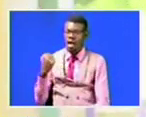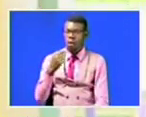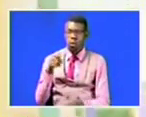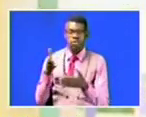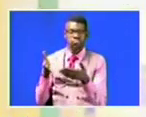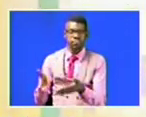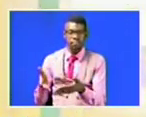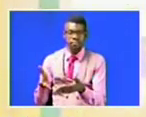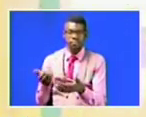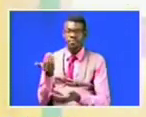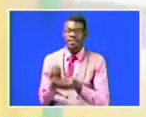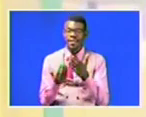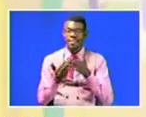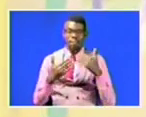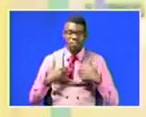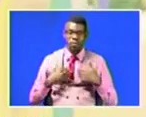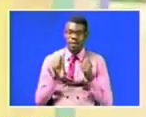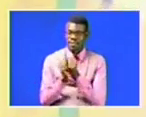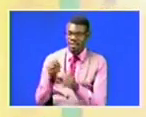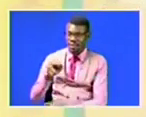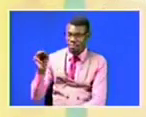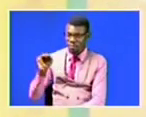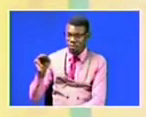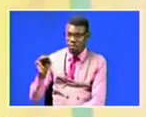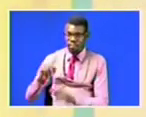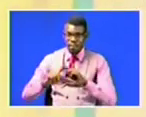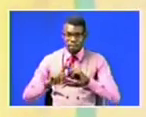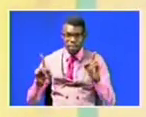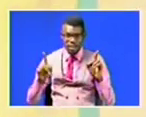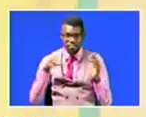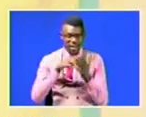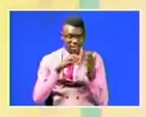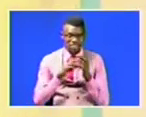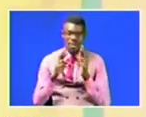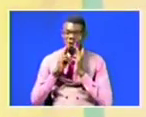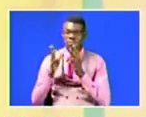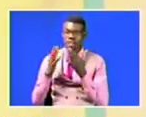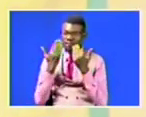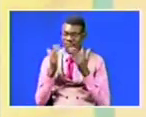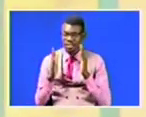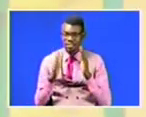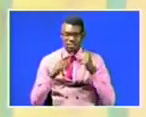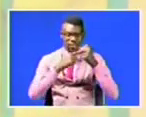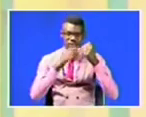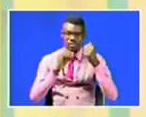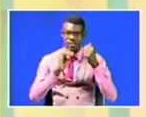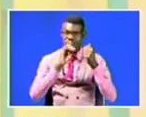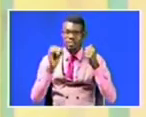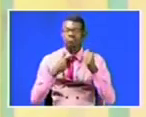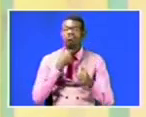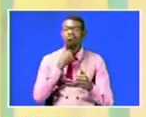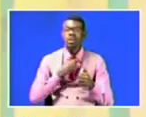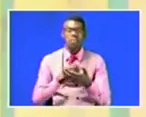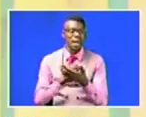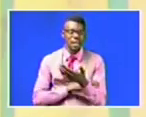approximately 10 million people. But shockingly, all the cases that have been reported here, 60% are made of throat